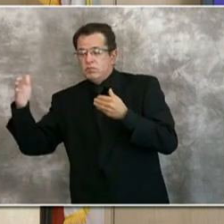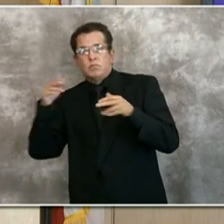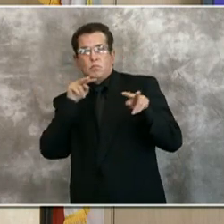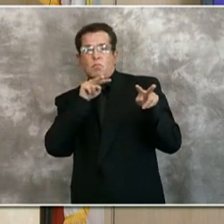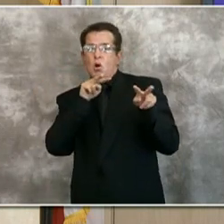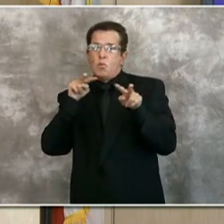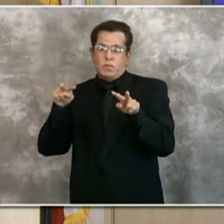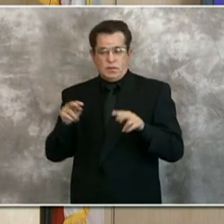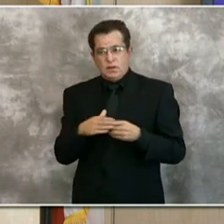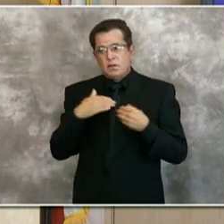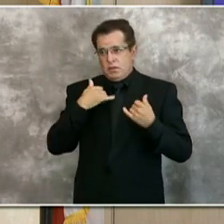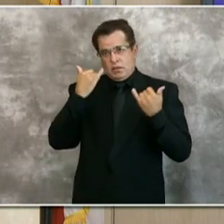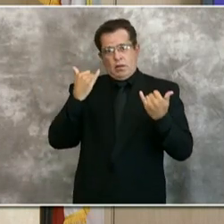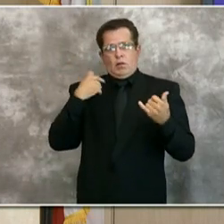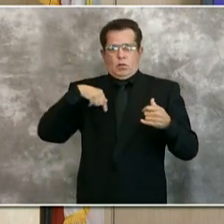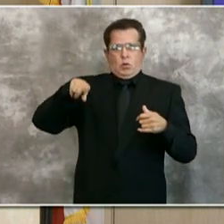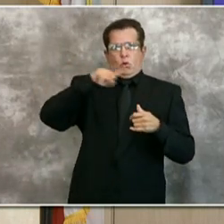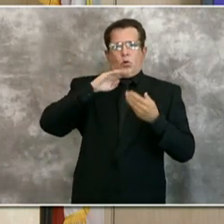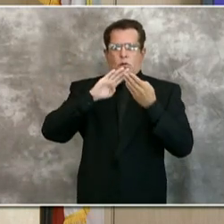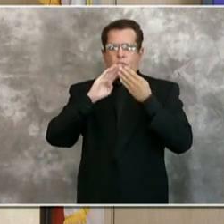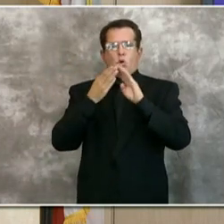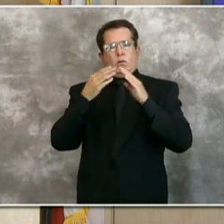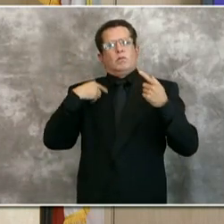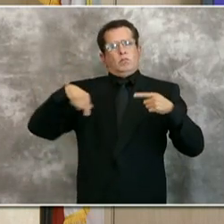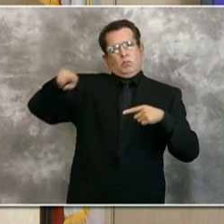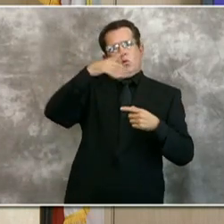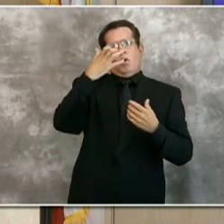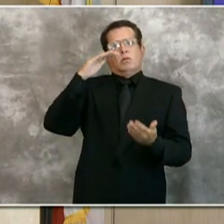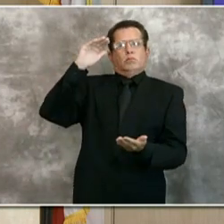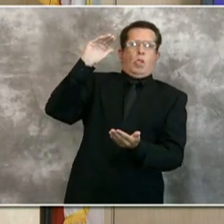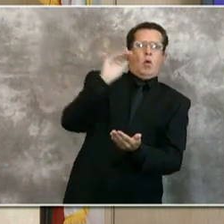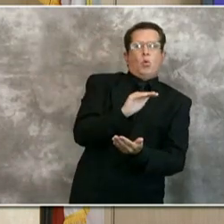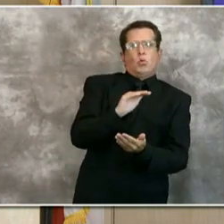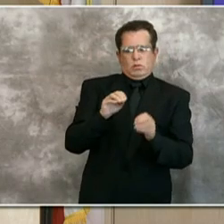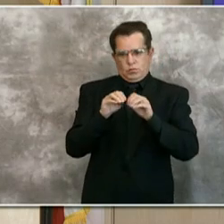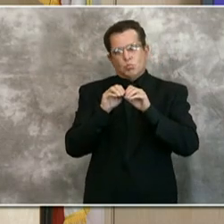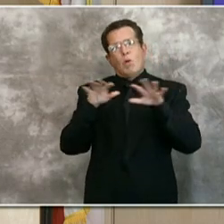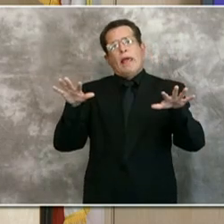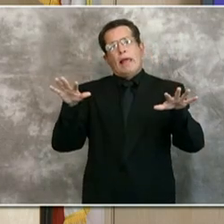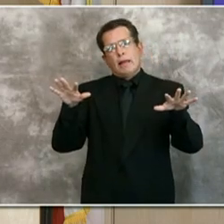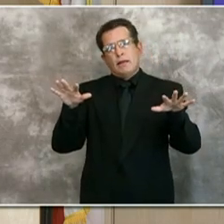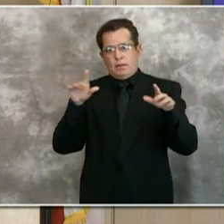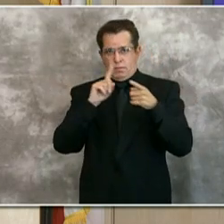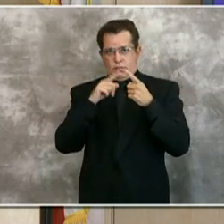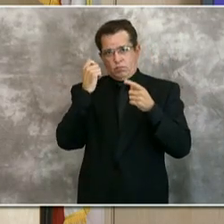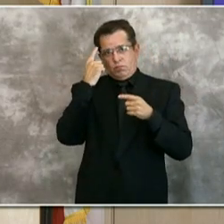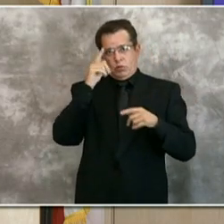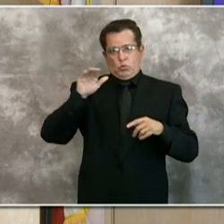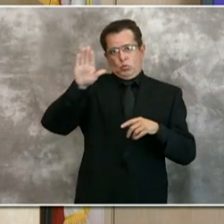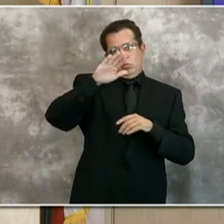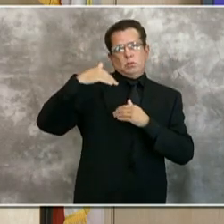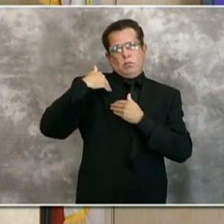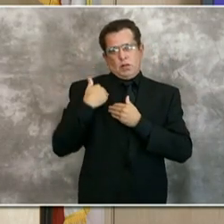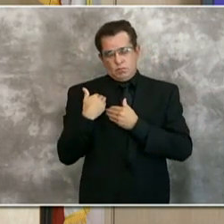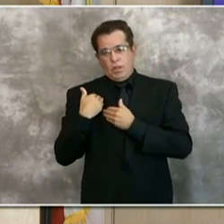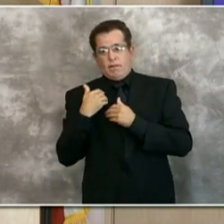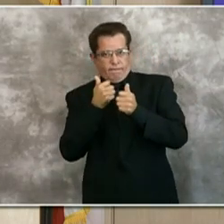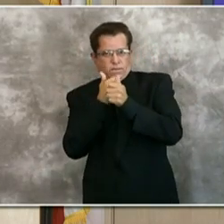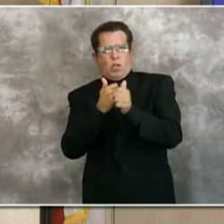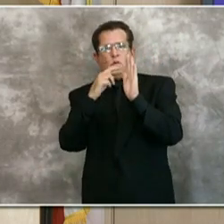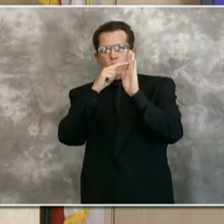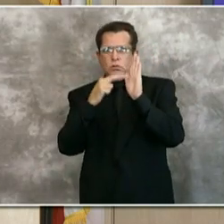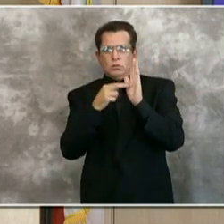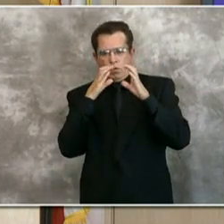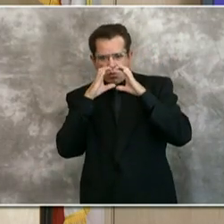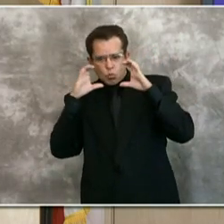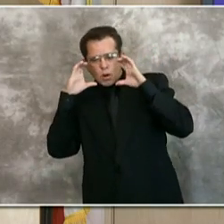is a broad-scale community one where we're all focused on slowing the spread. The individual actions that we all take, utilizing face coverings,